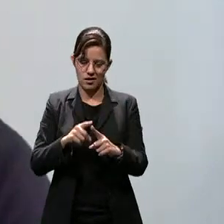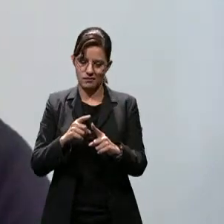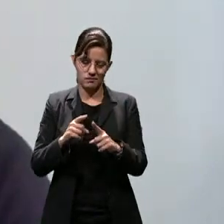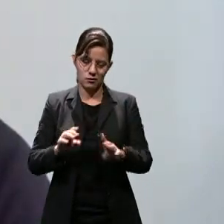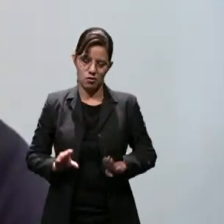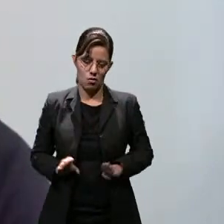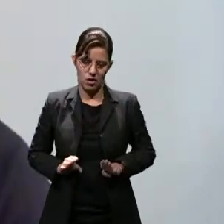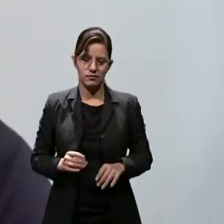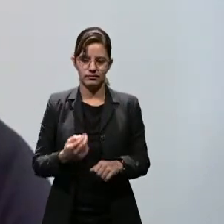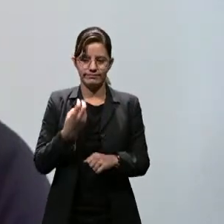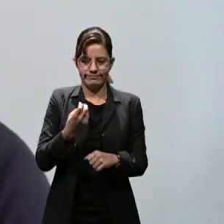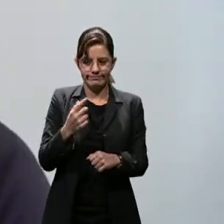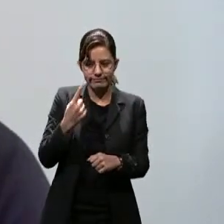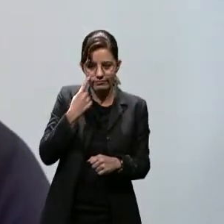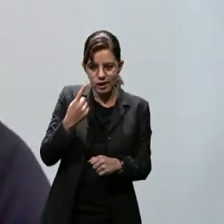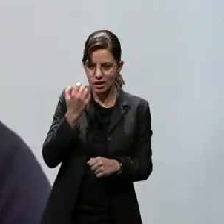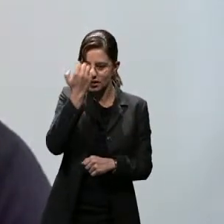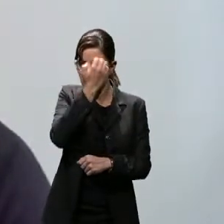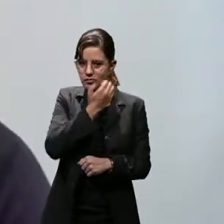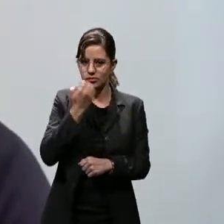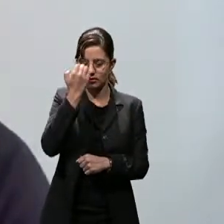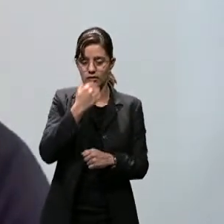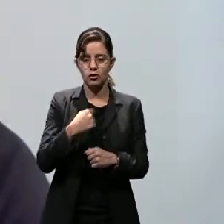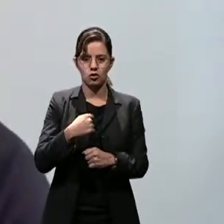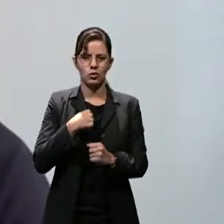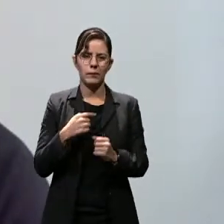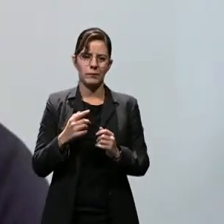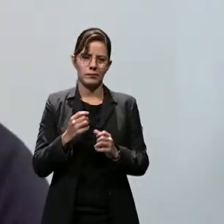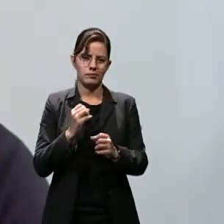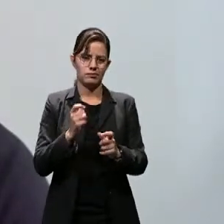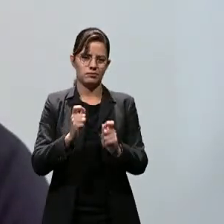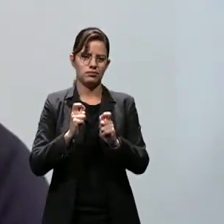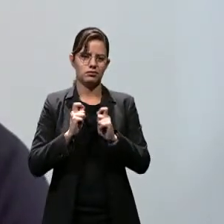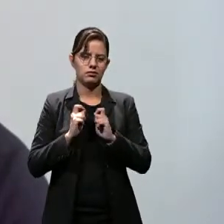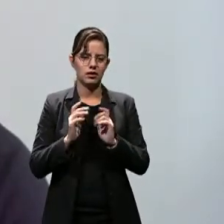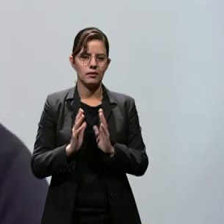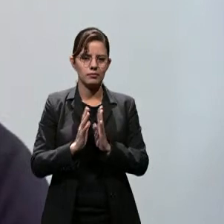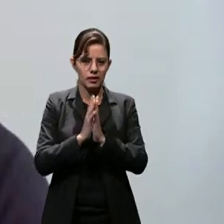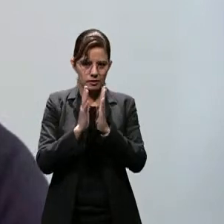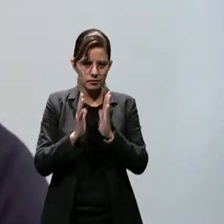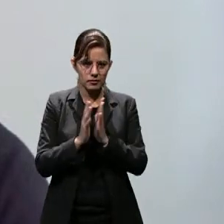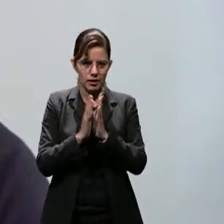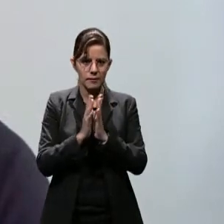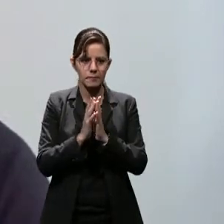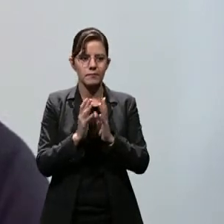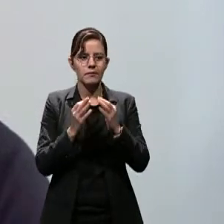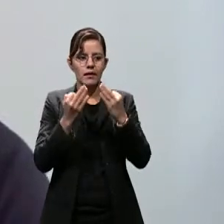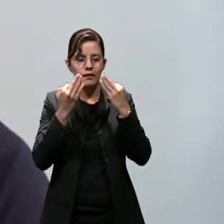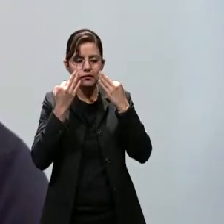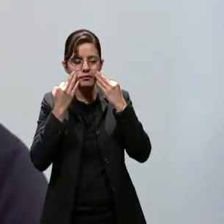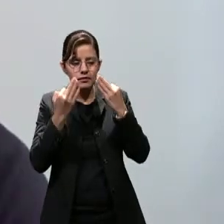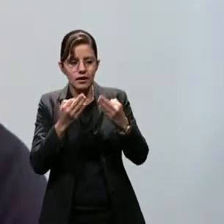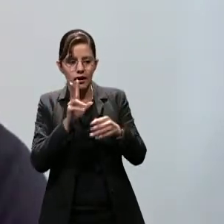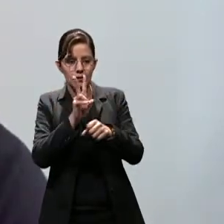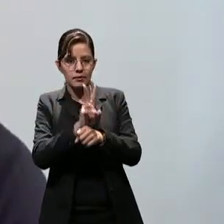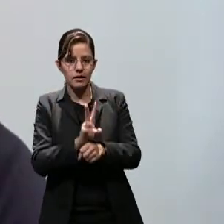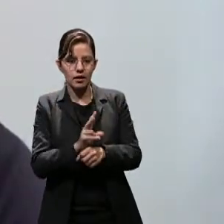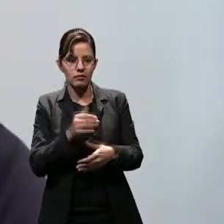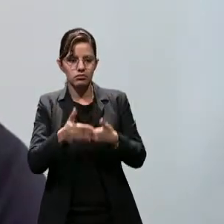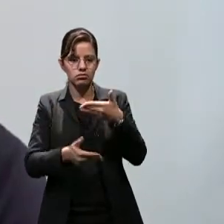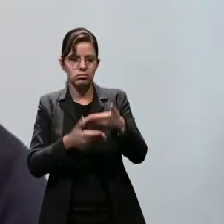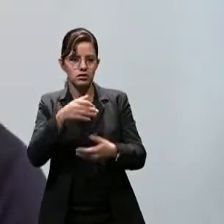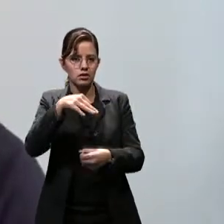various countries that are very diverse. I have had the opportunity of participating in missions, and I see that it's very important